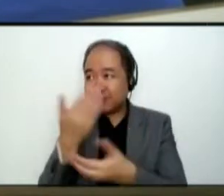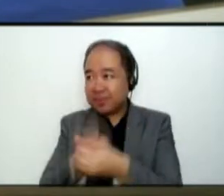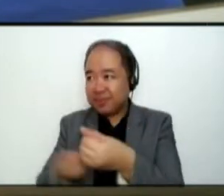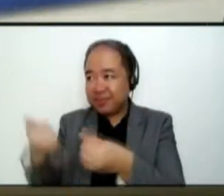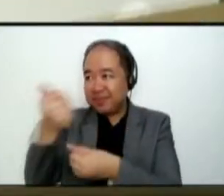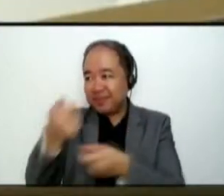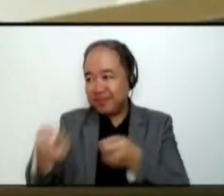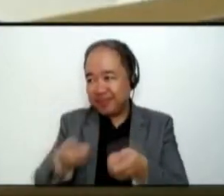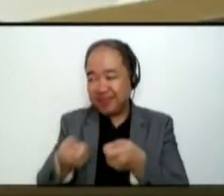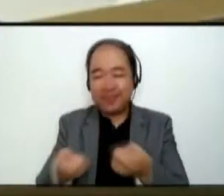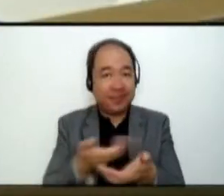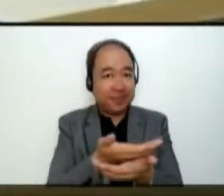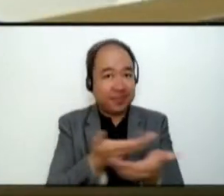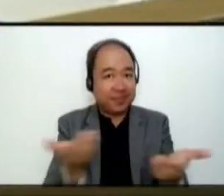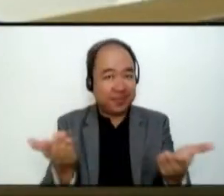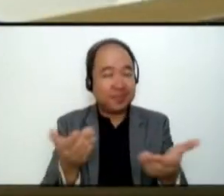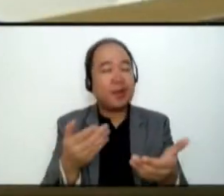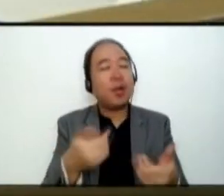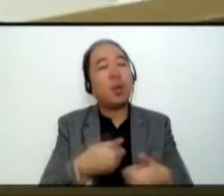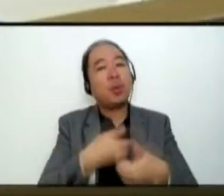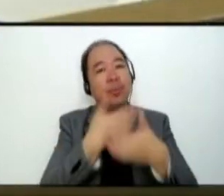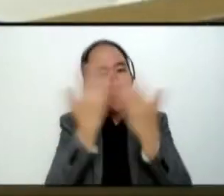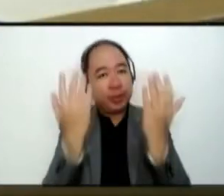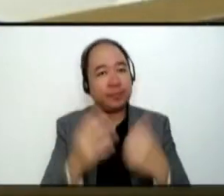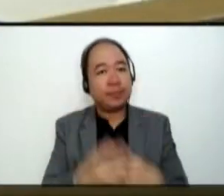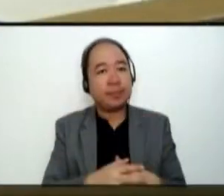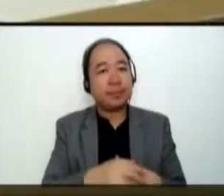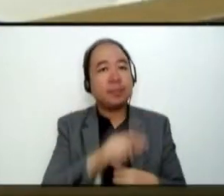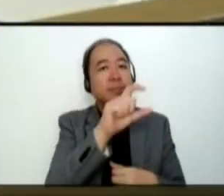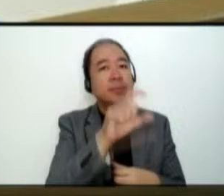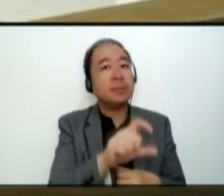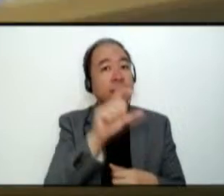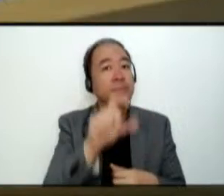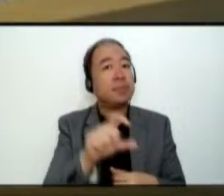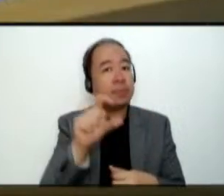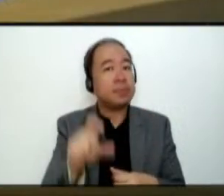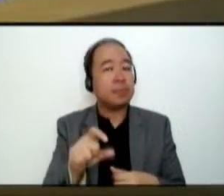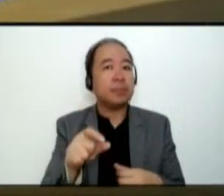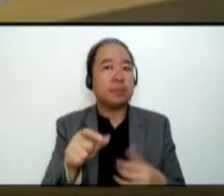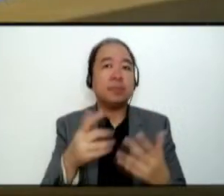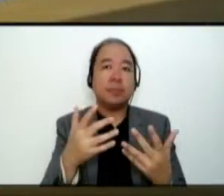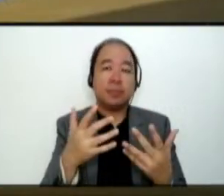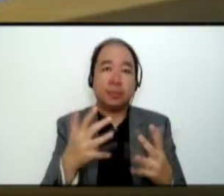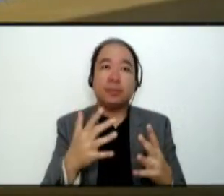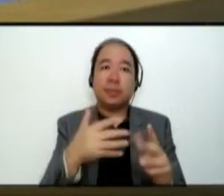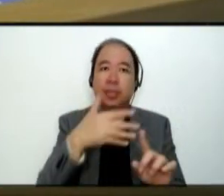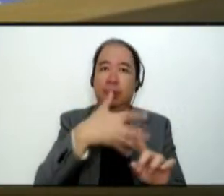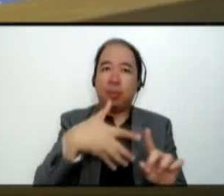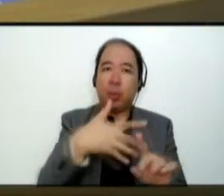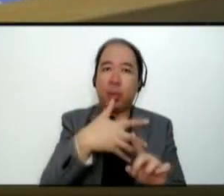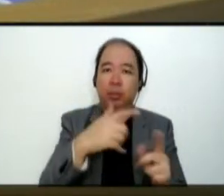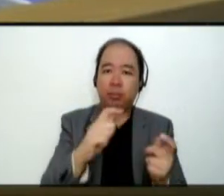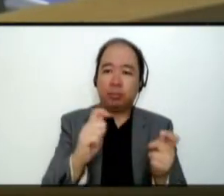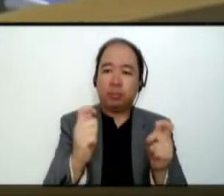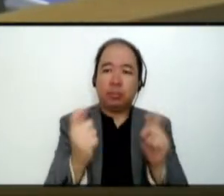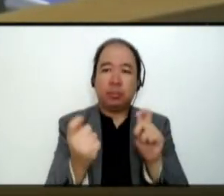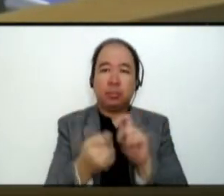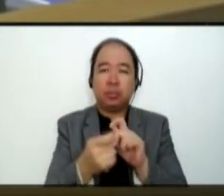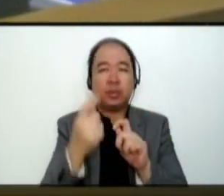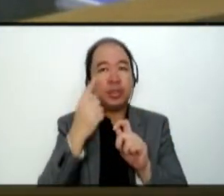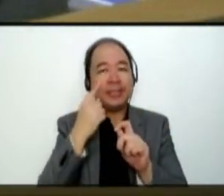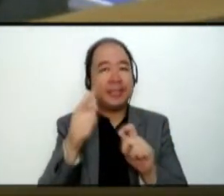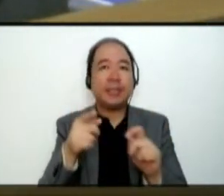morning. Nepal has also been experiencing demographic shift due to the declining population growth and rapid